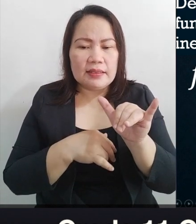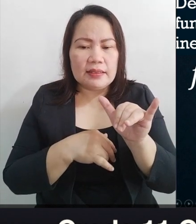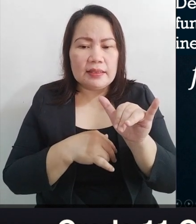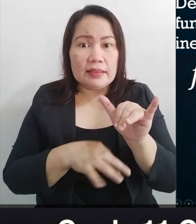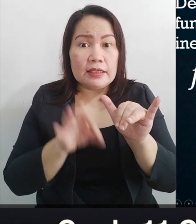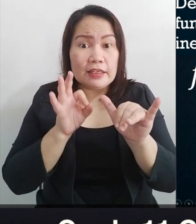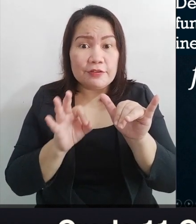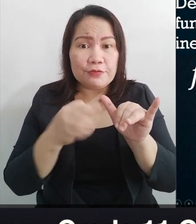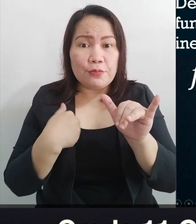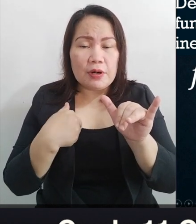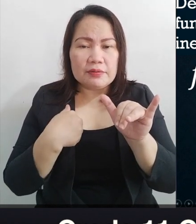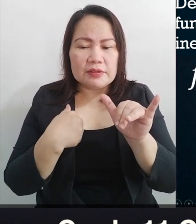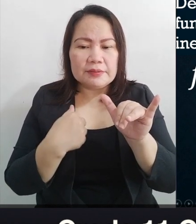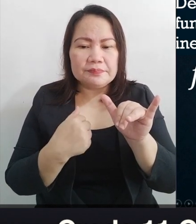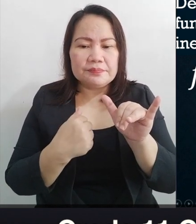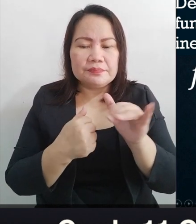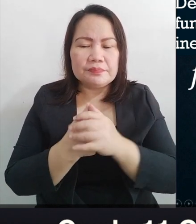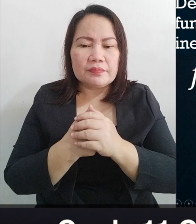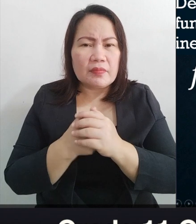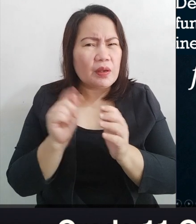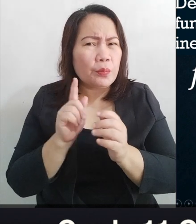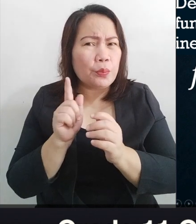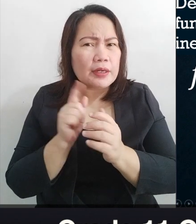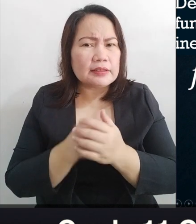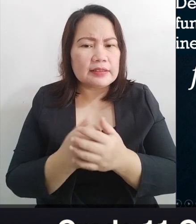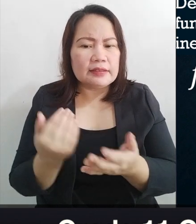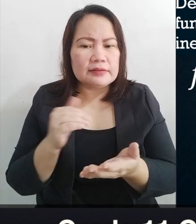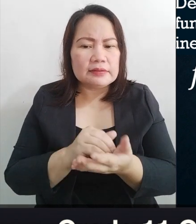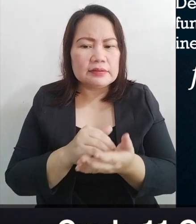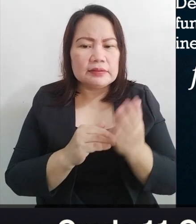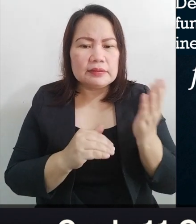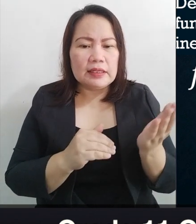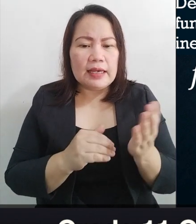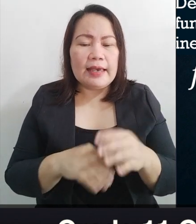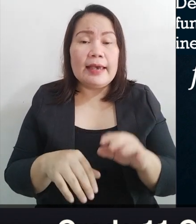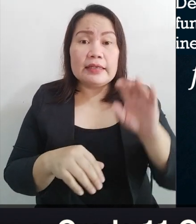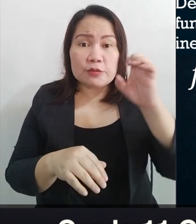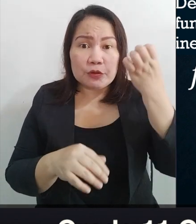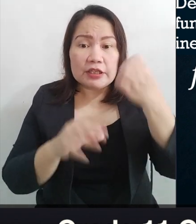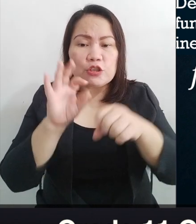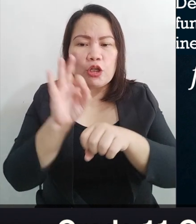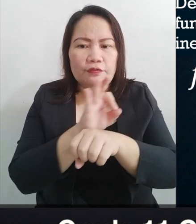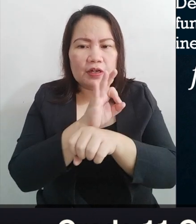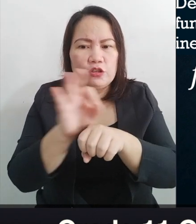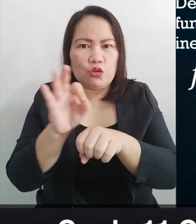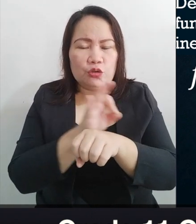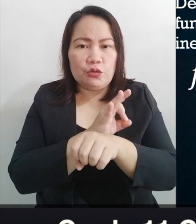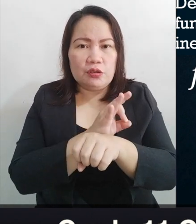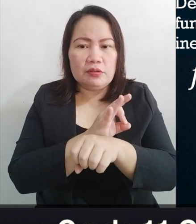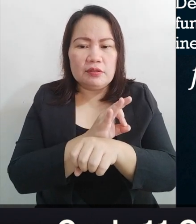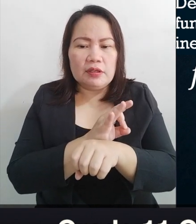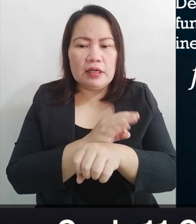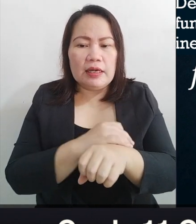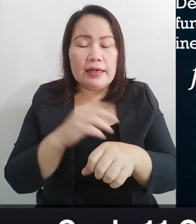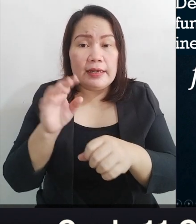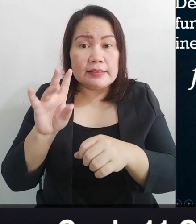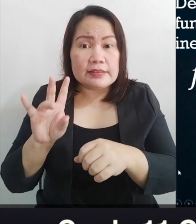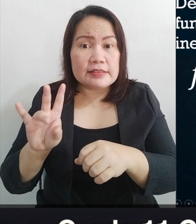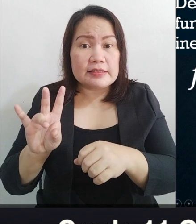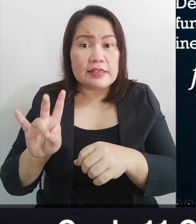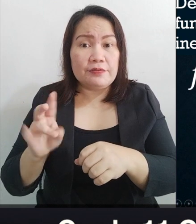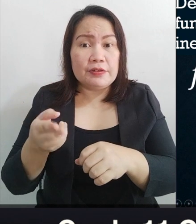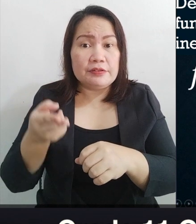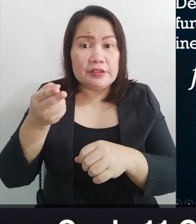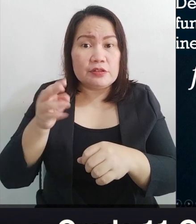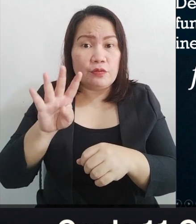tayong y dito. Pag meron kayo nakitang y, so ano nga ulit yan? So, that is exponential function. Kasi yung